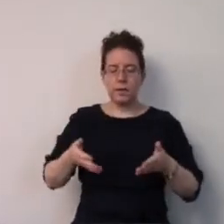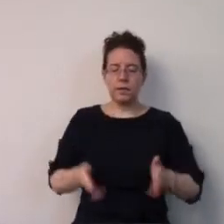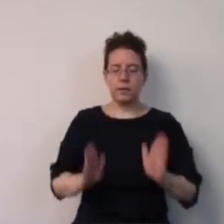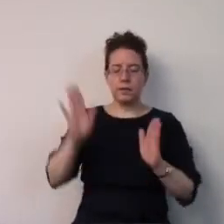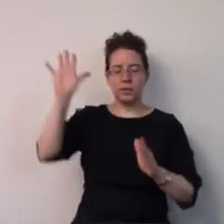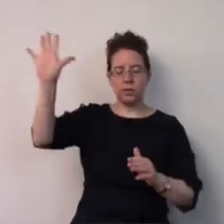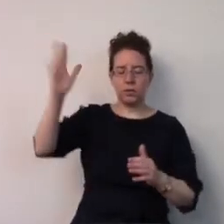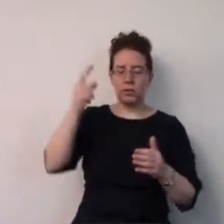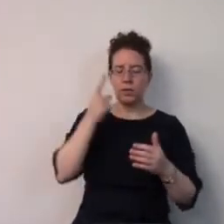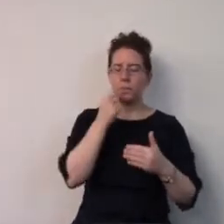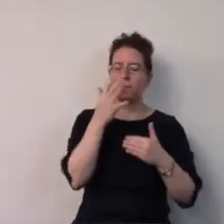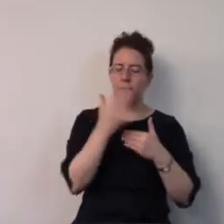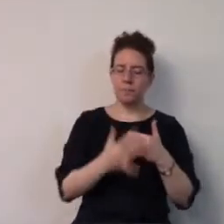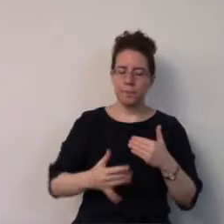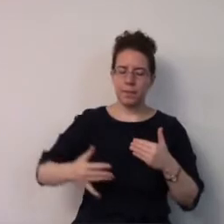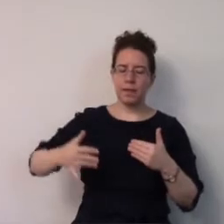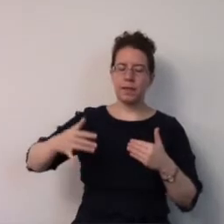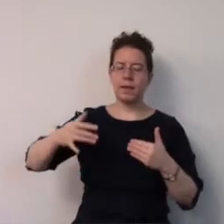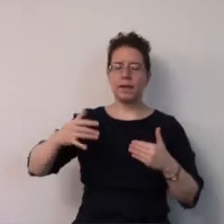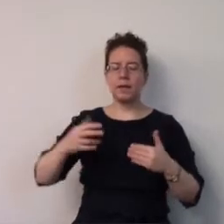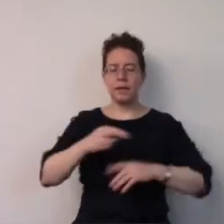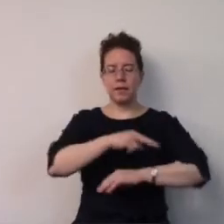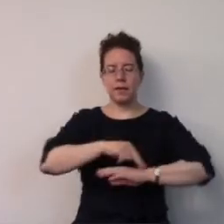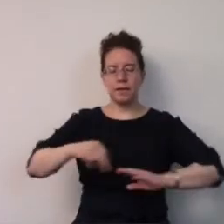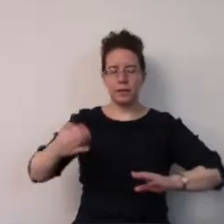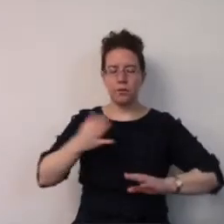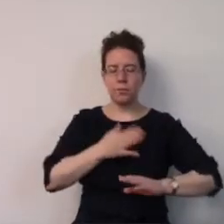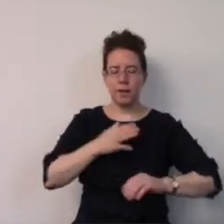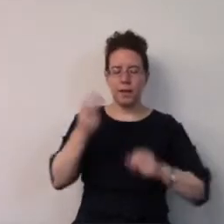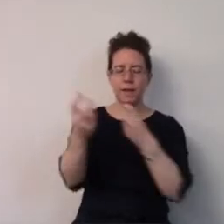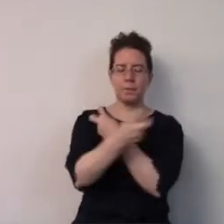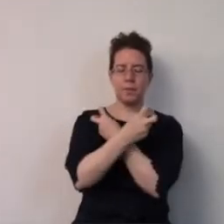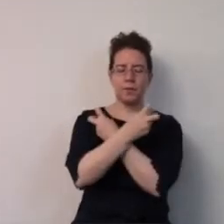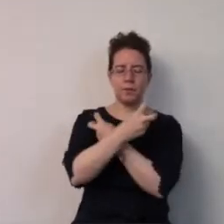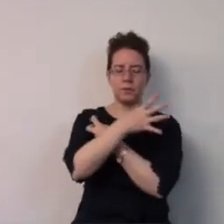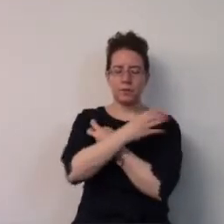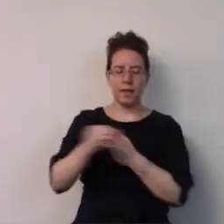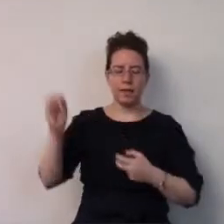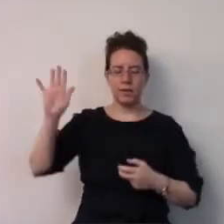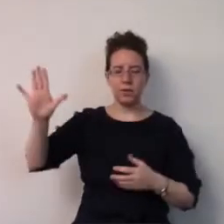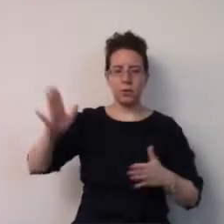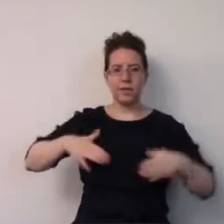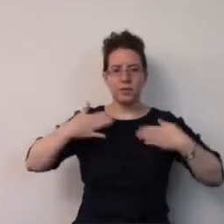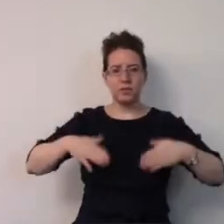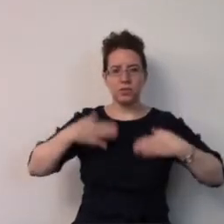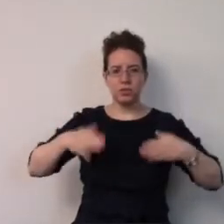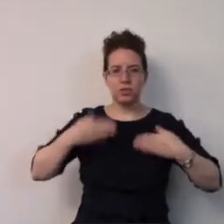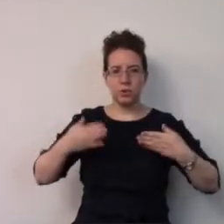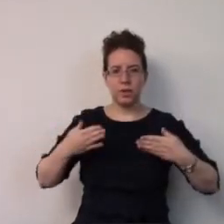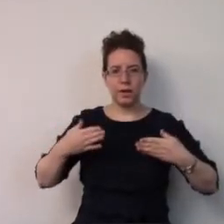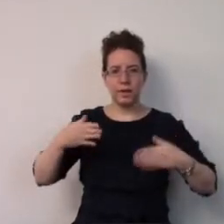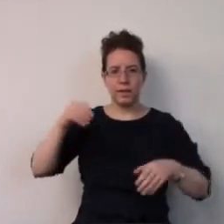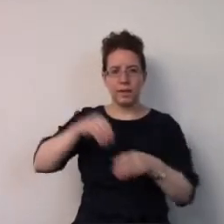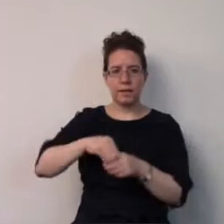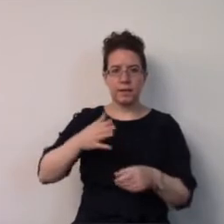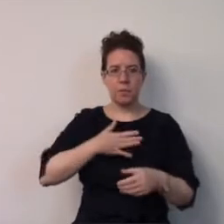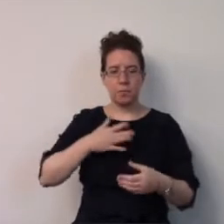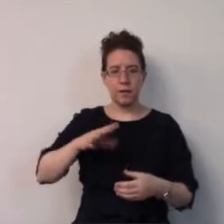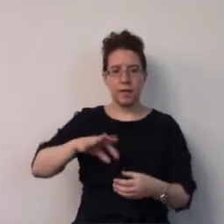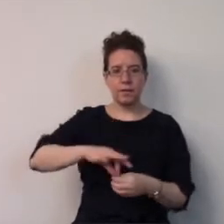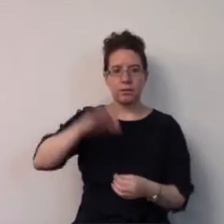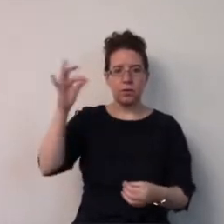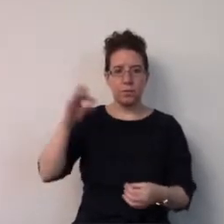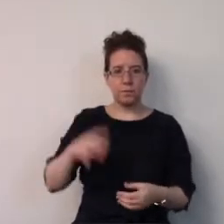Hallelujah. Amen. Oh, there's a time to cry, and this isn't it. Right. There's a time for all things. There's a time to